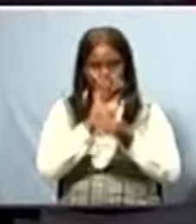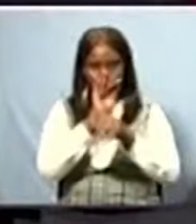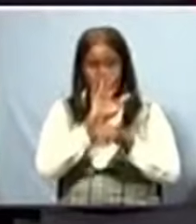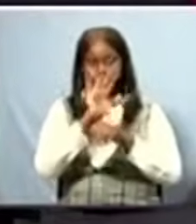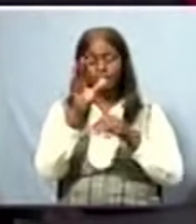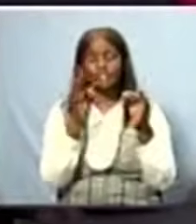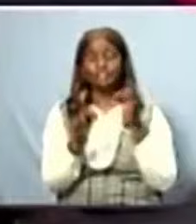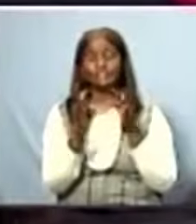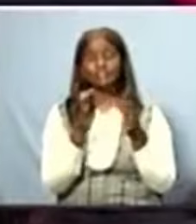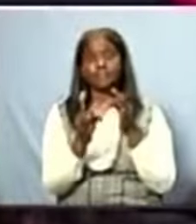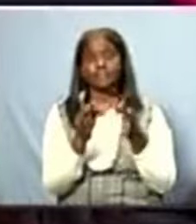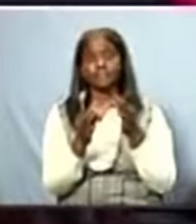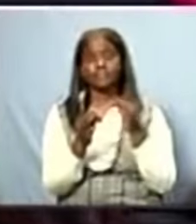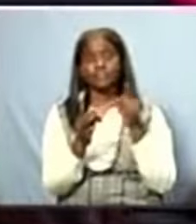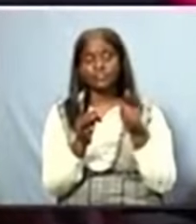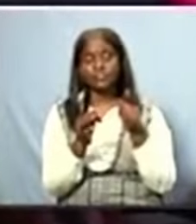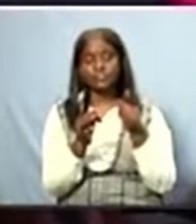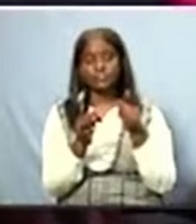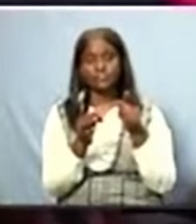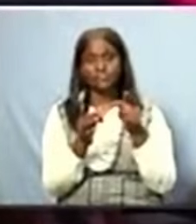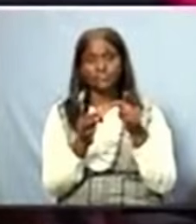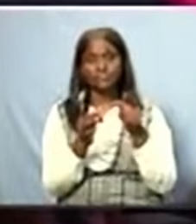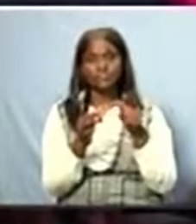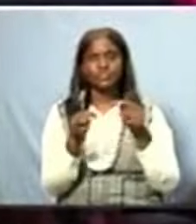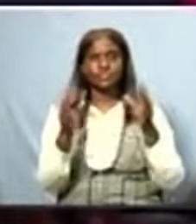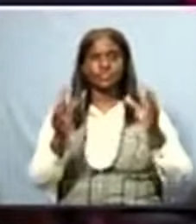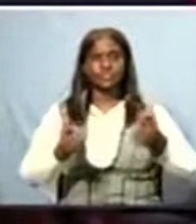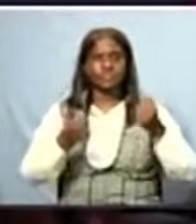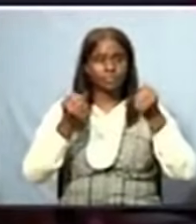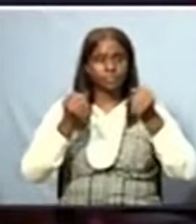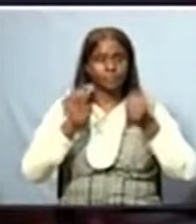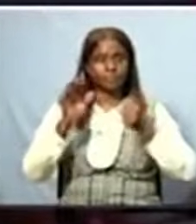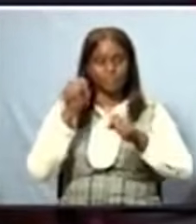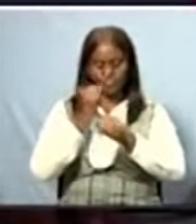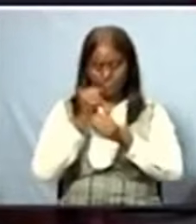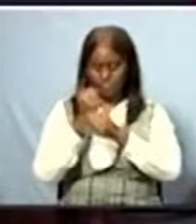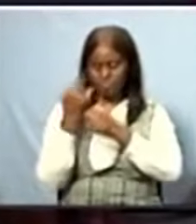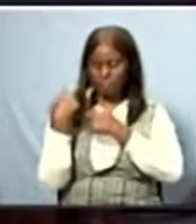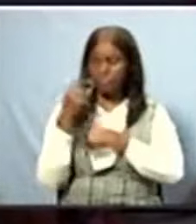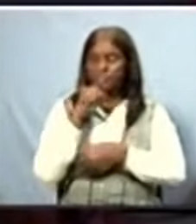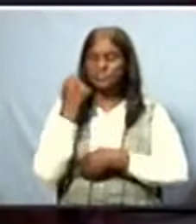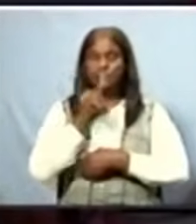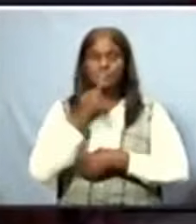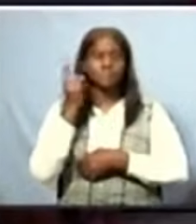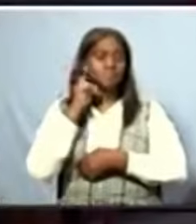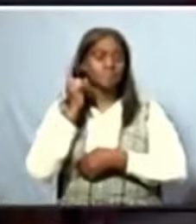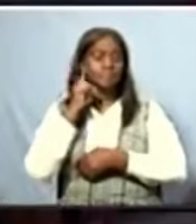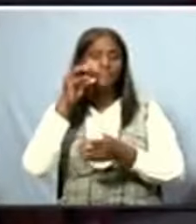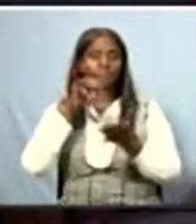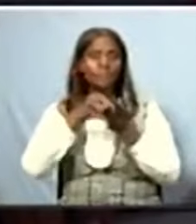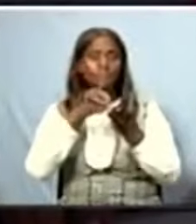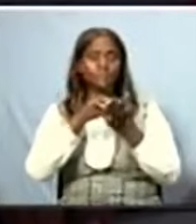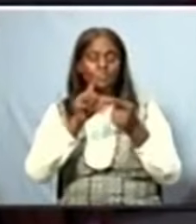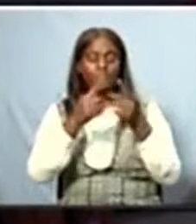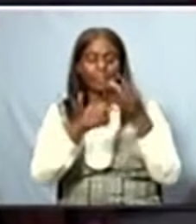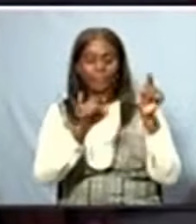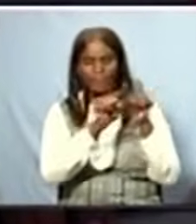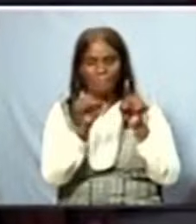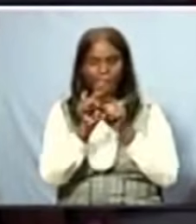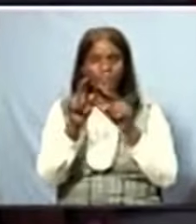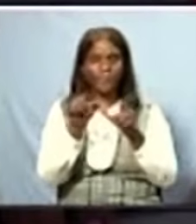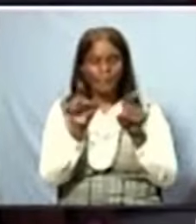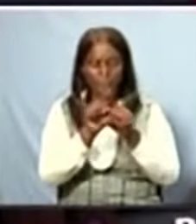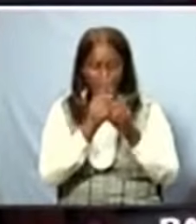court's, in this case the tribunal's, duty not only to hear the matter but also to render